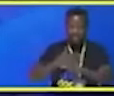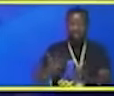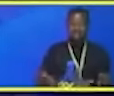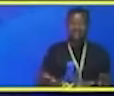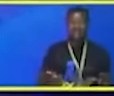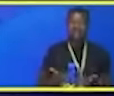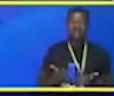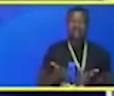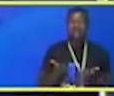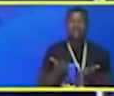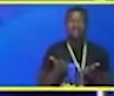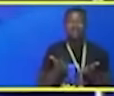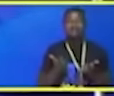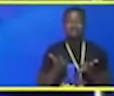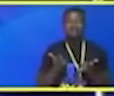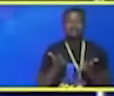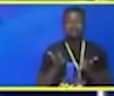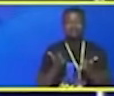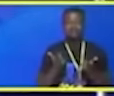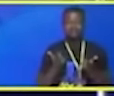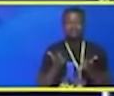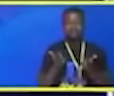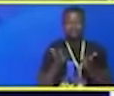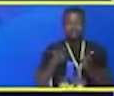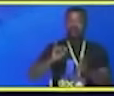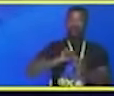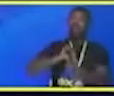my life. I